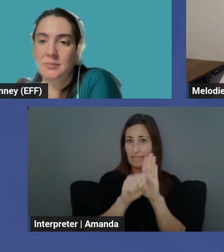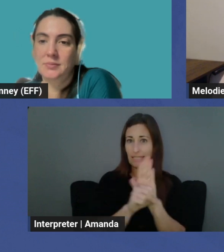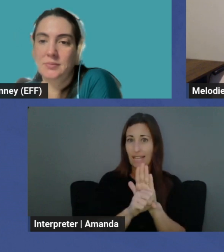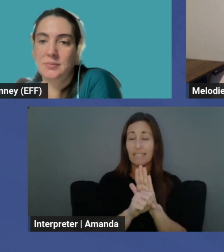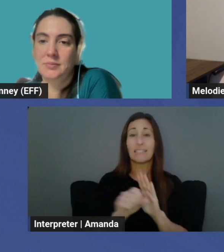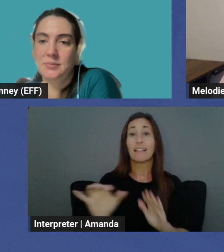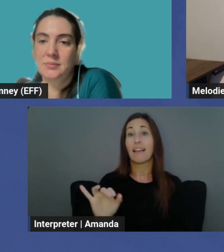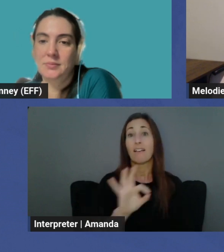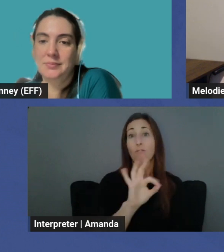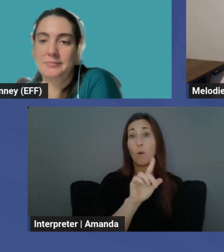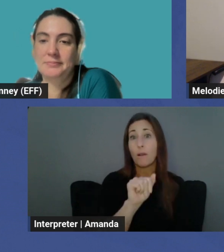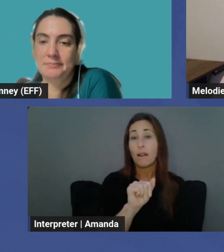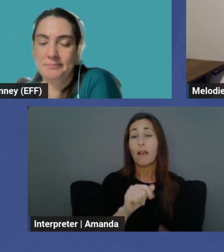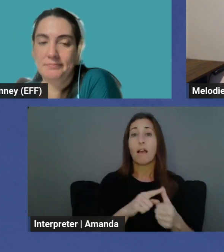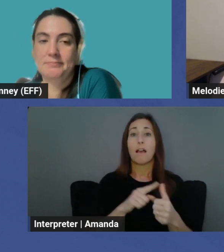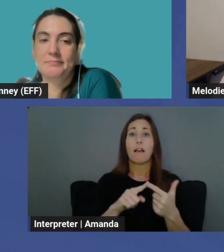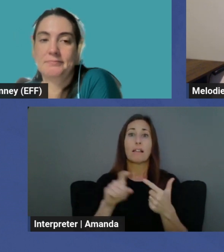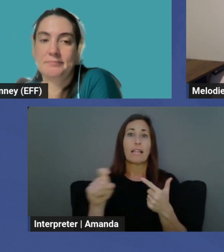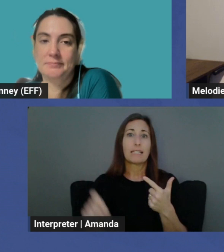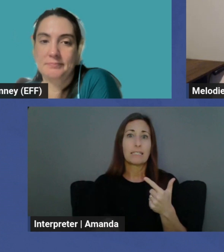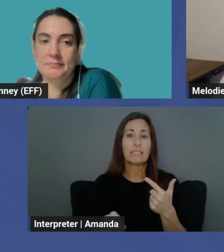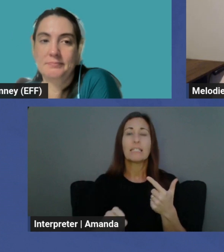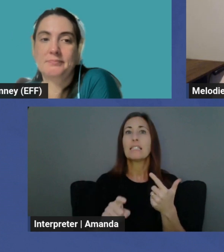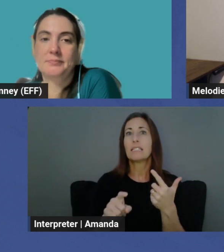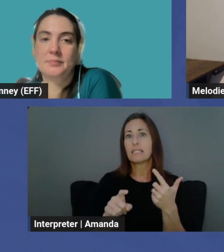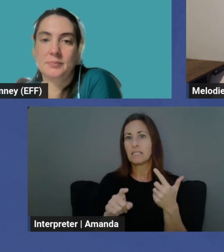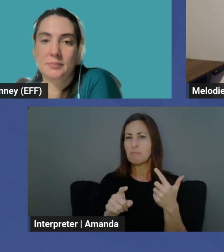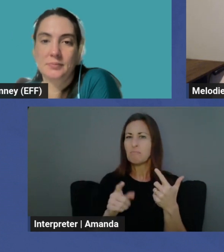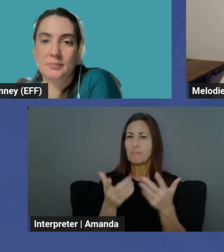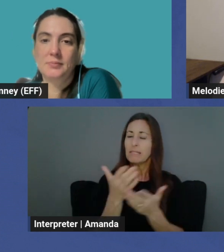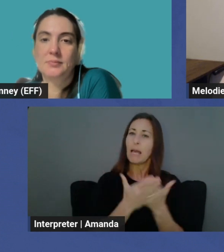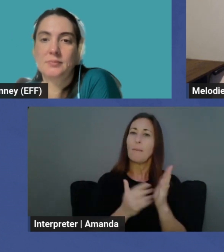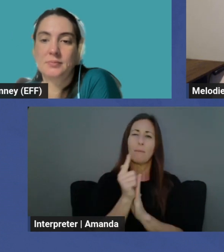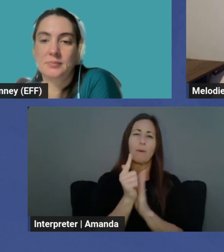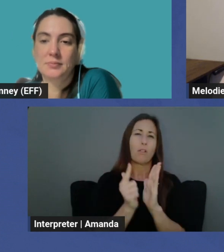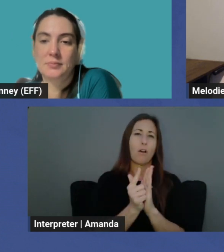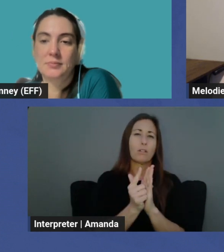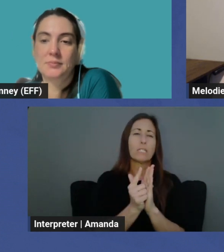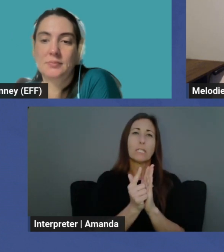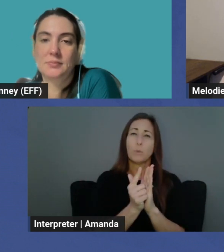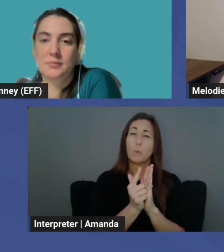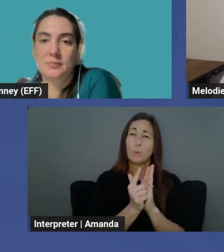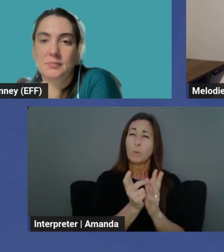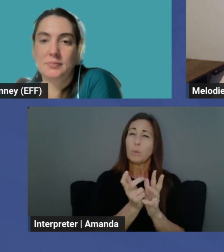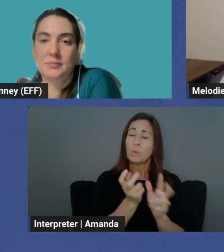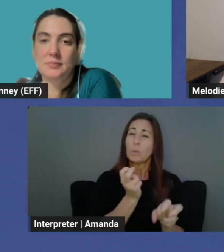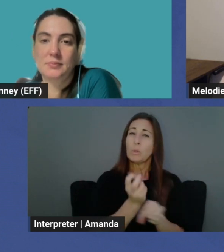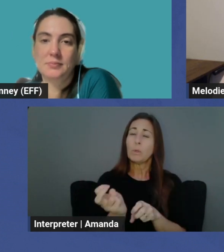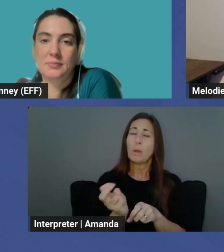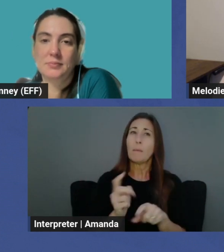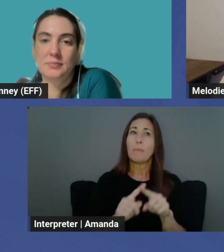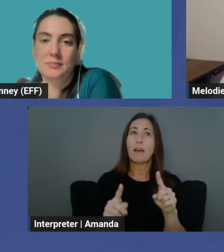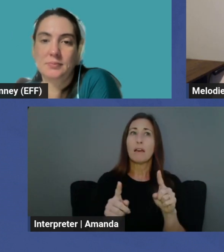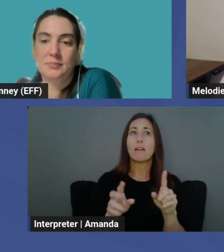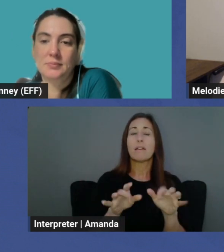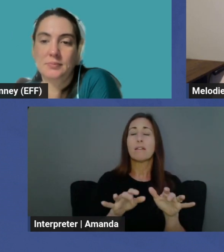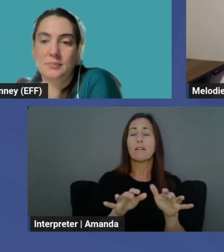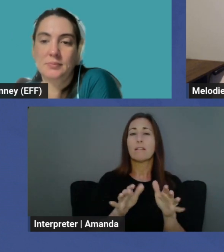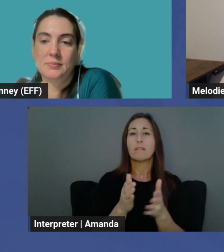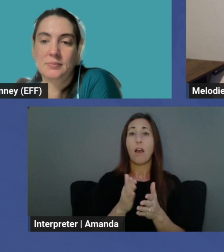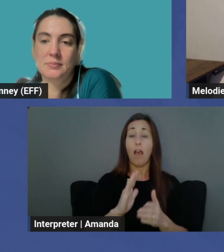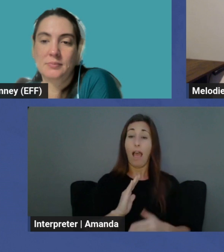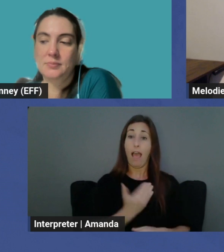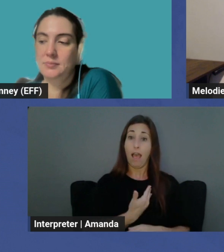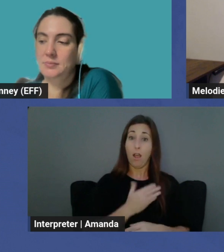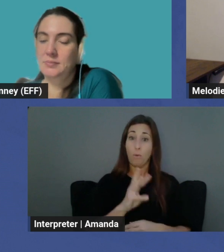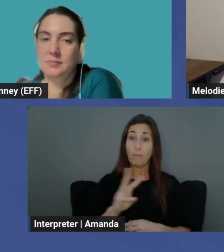Florida, Texas, where, some of the laws have been particularly egregious. But on our website, pen.org, there's actually